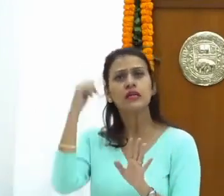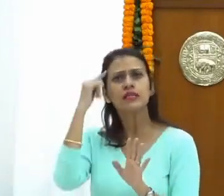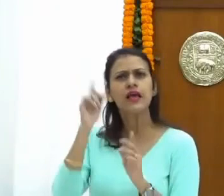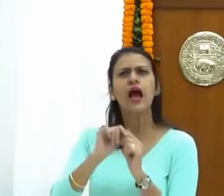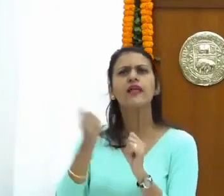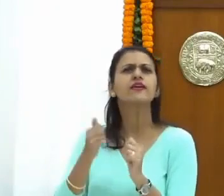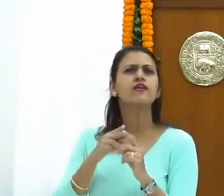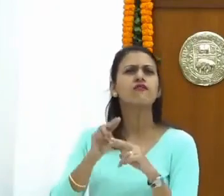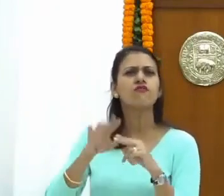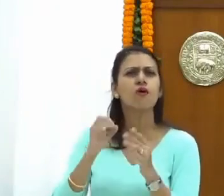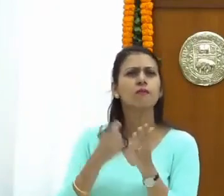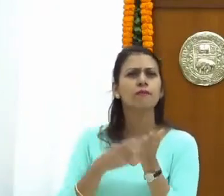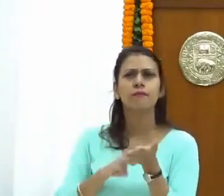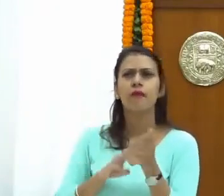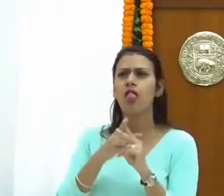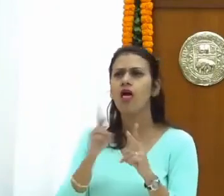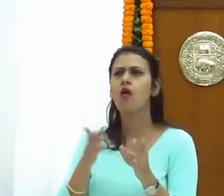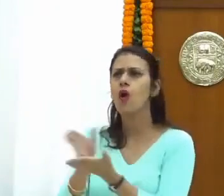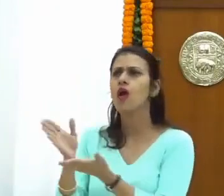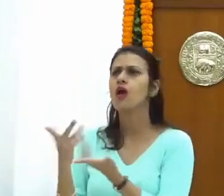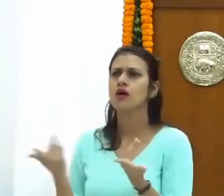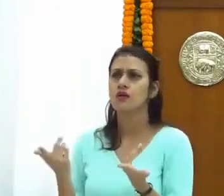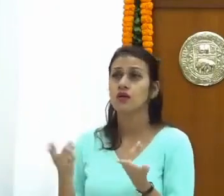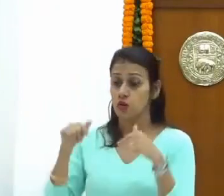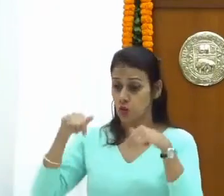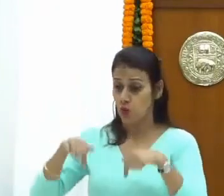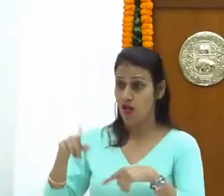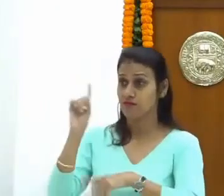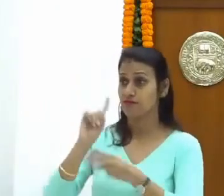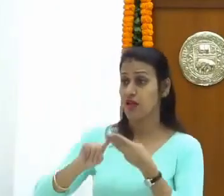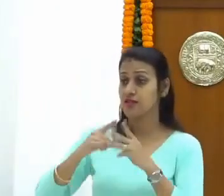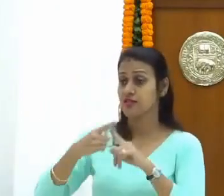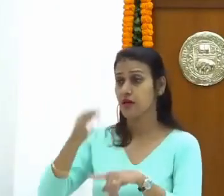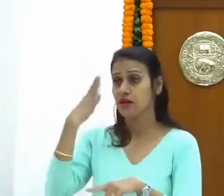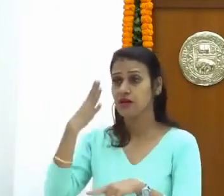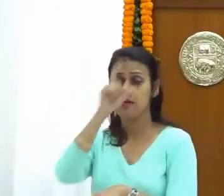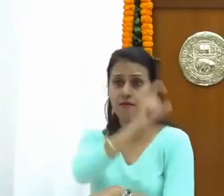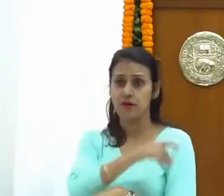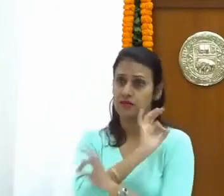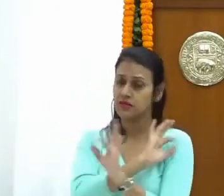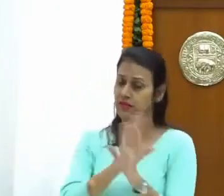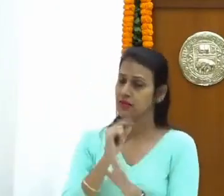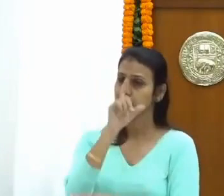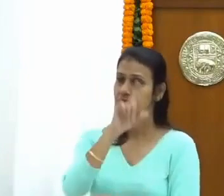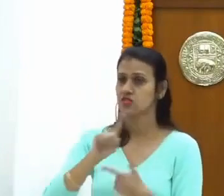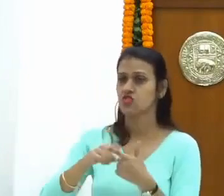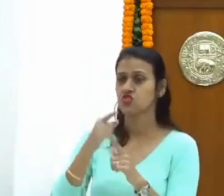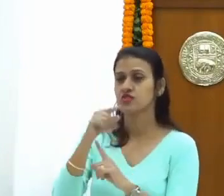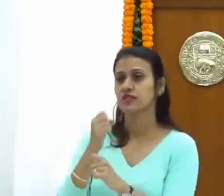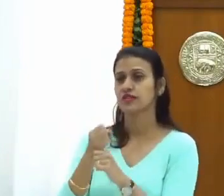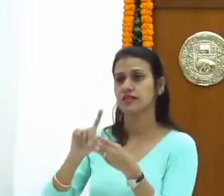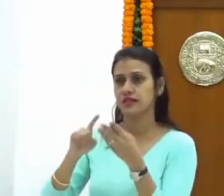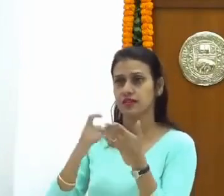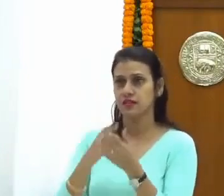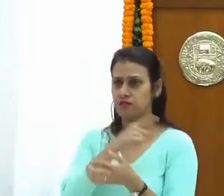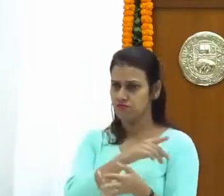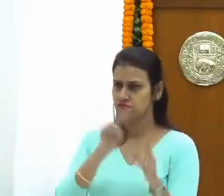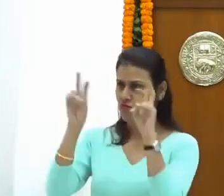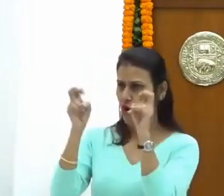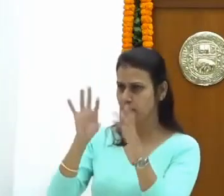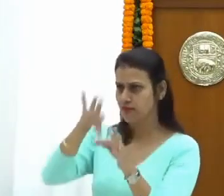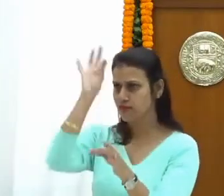other forms? Today we have an expert, Professor Jigar Mohammed. He will be able to share his views on the